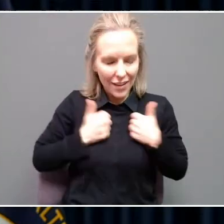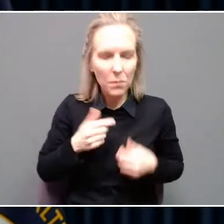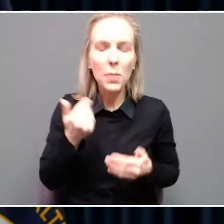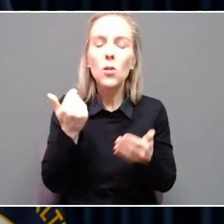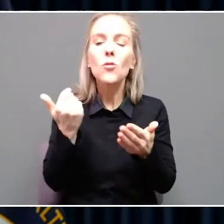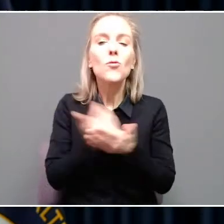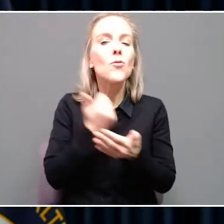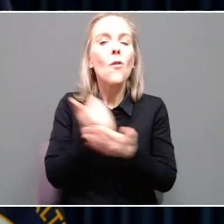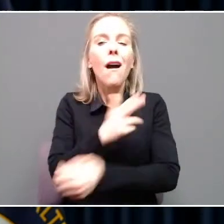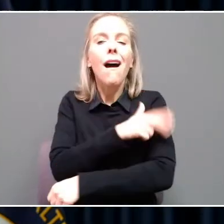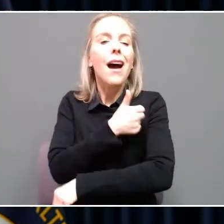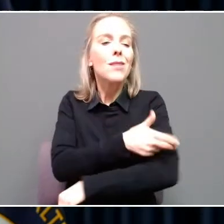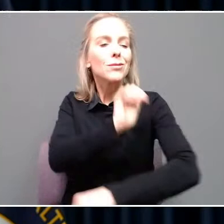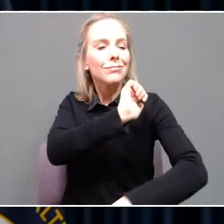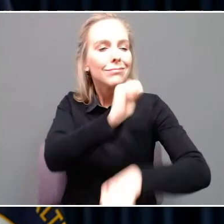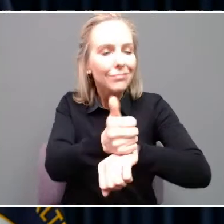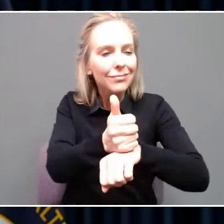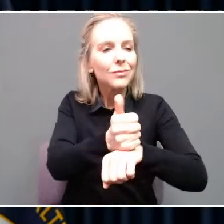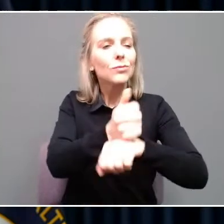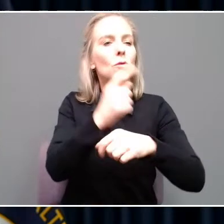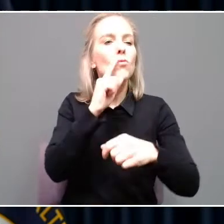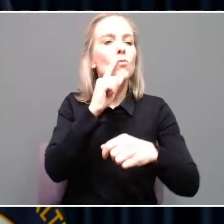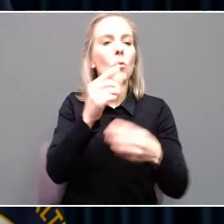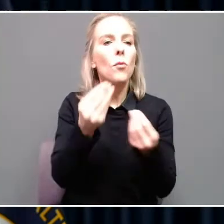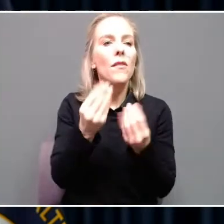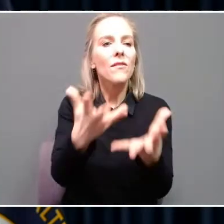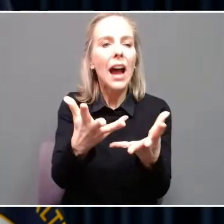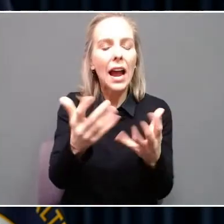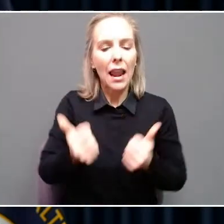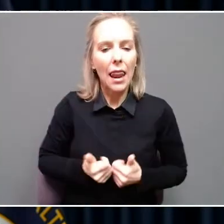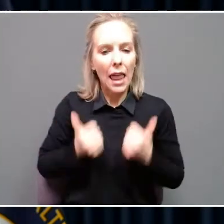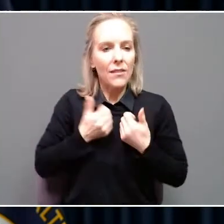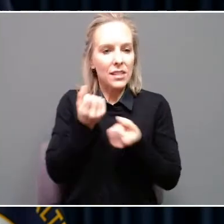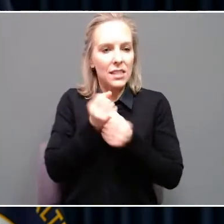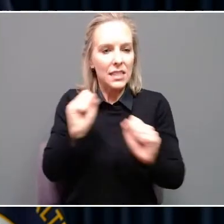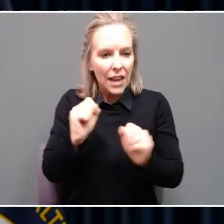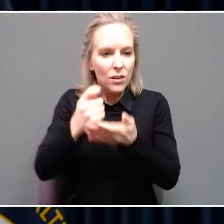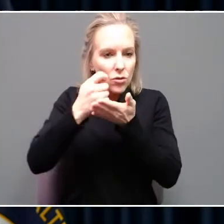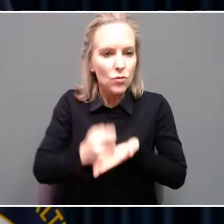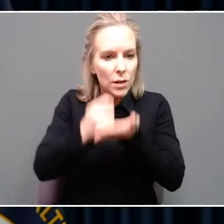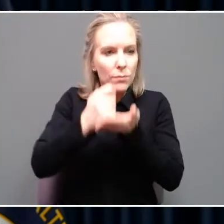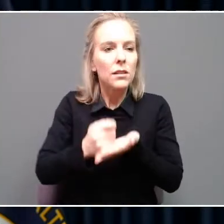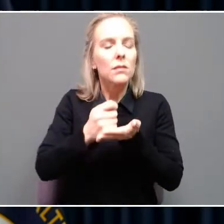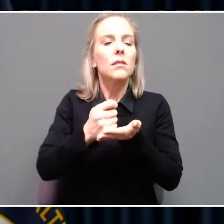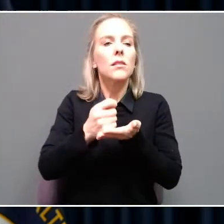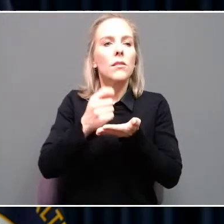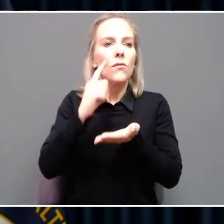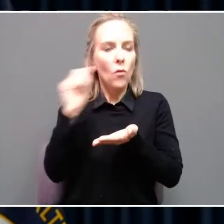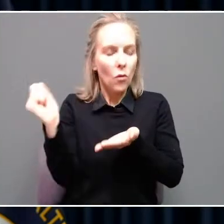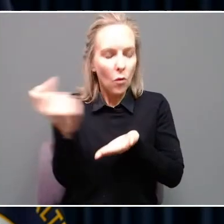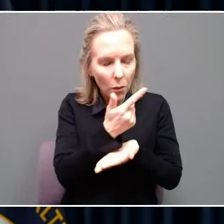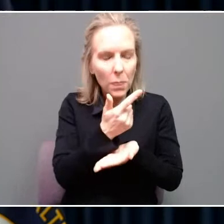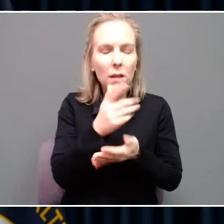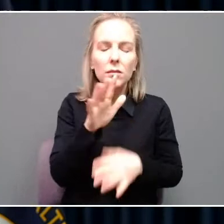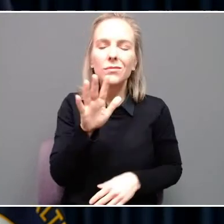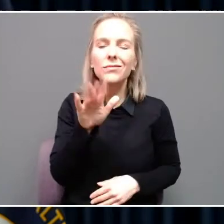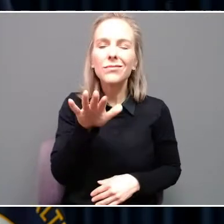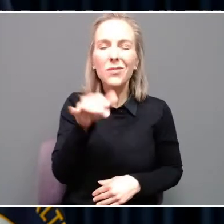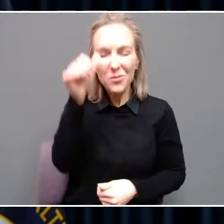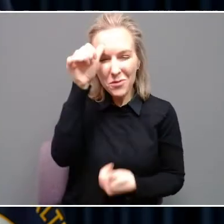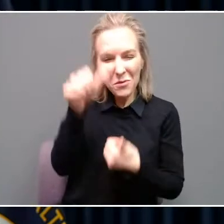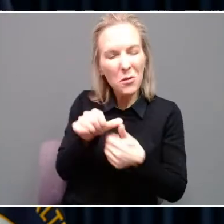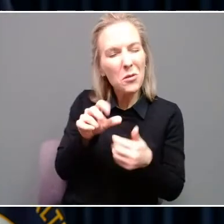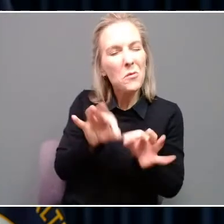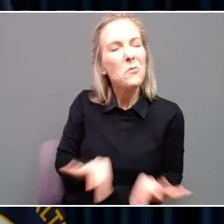provide life-saving care and treatment for all of the people that come through its doors. But it's also important to emphasize that